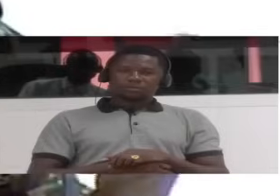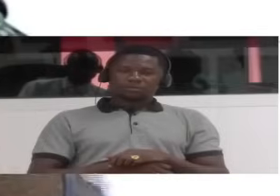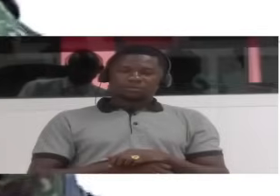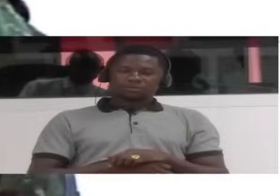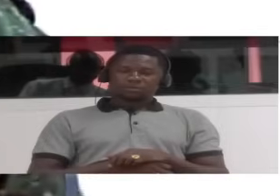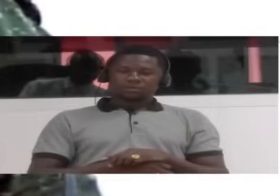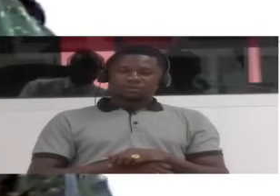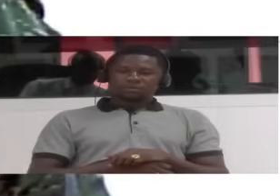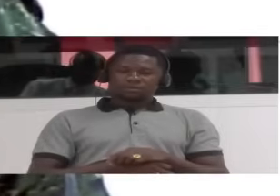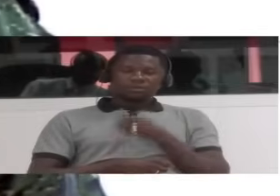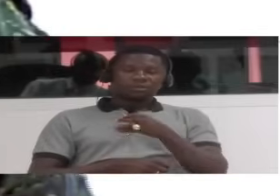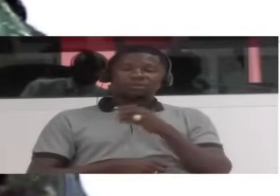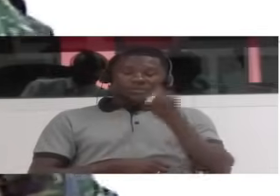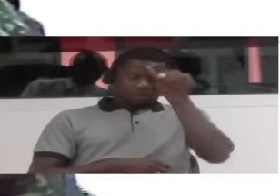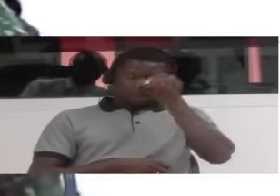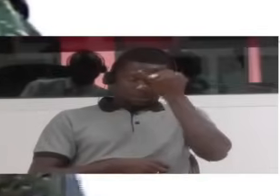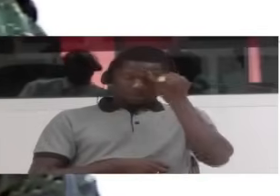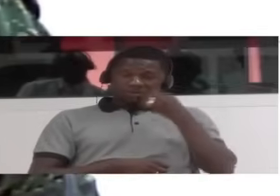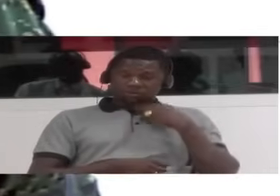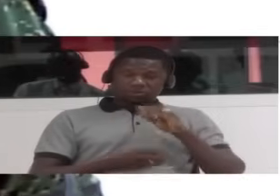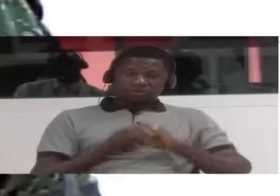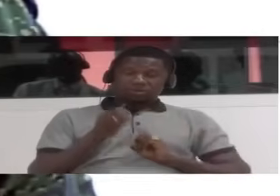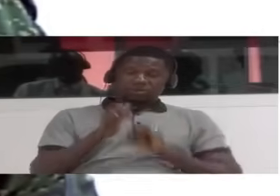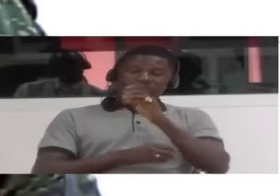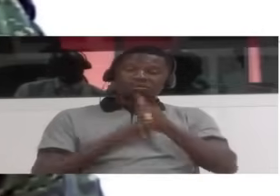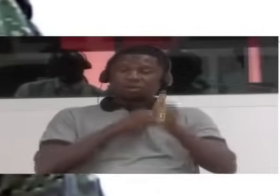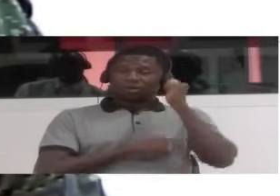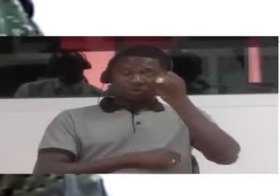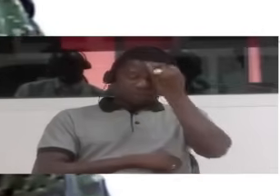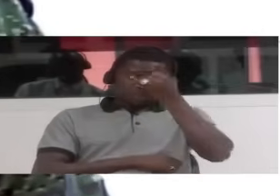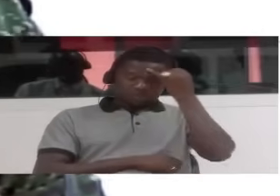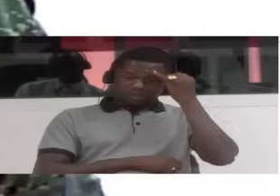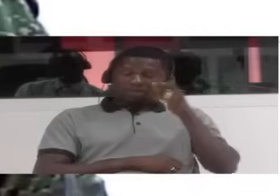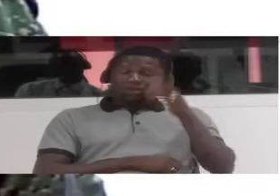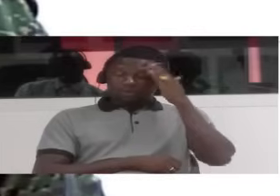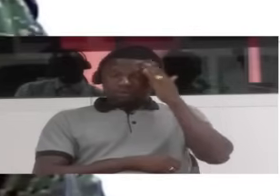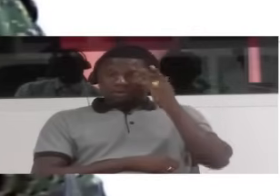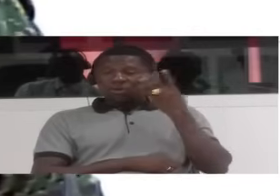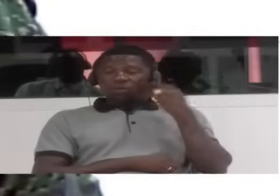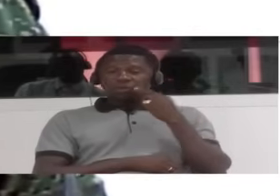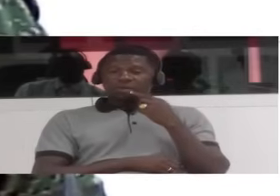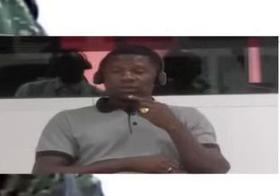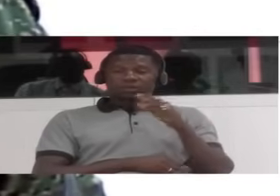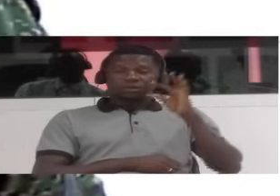this Tony Catoni was to be deported. He knew that Tony Catoni, when he is deported,